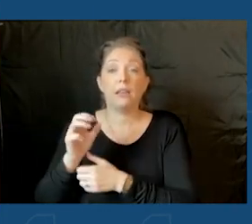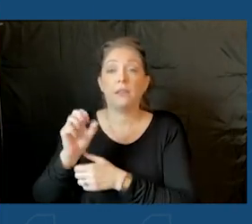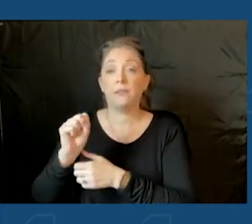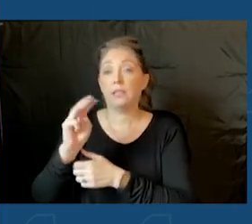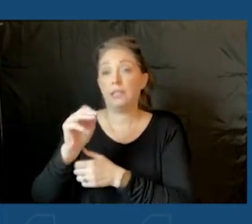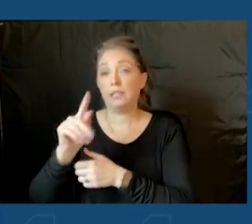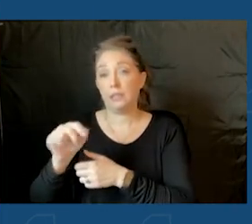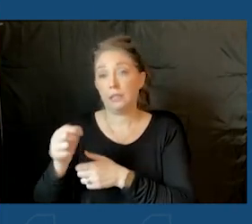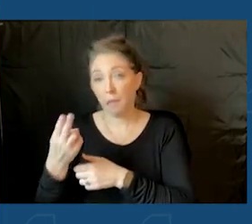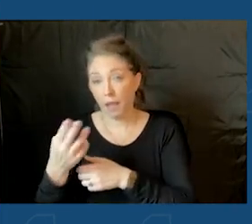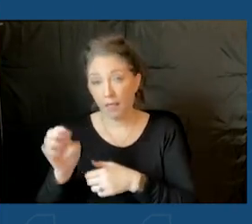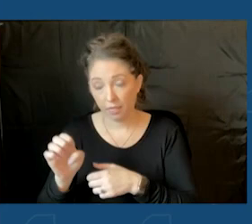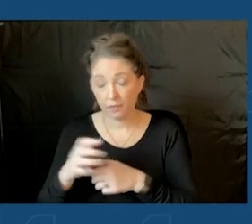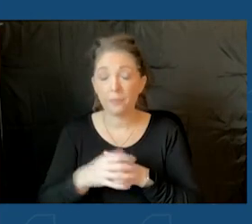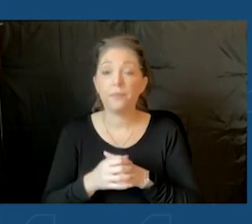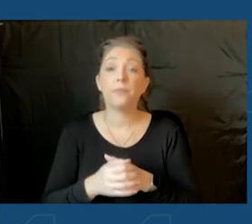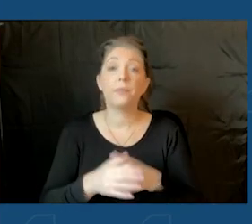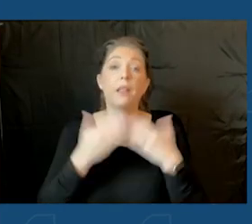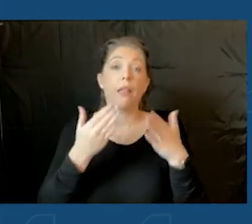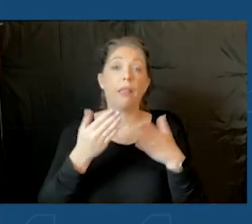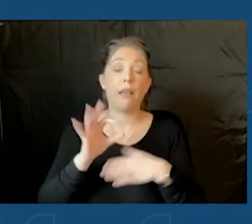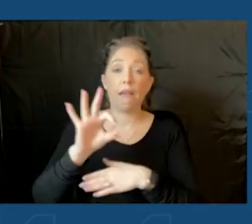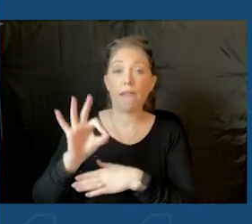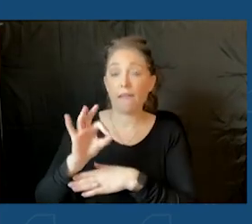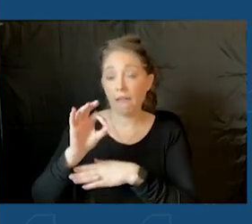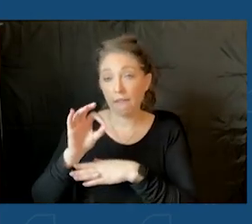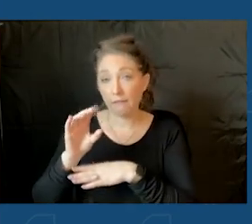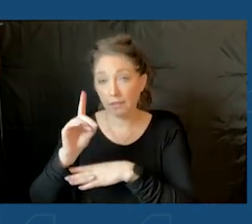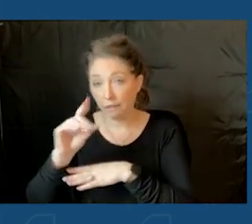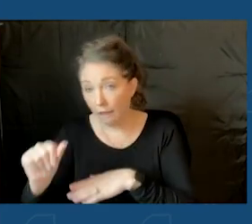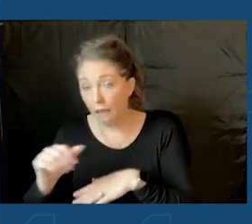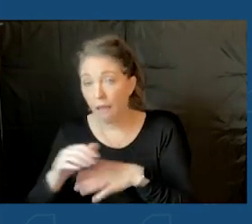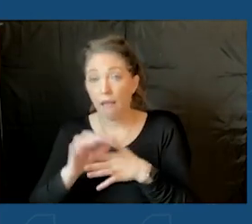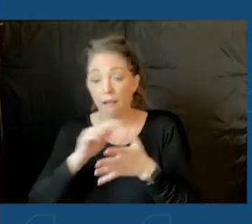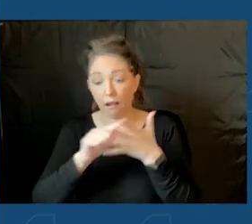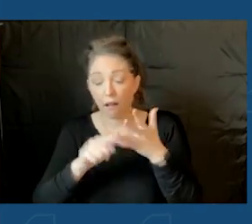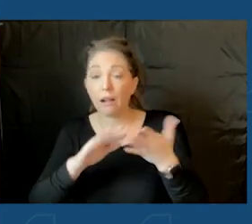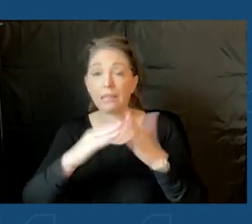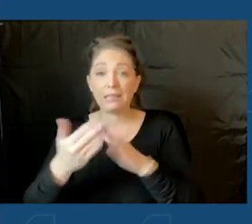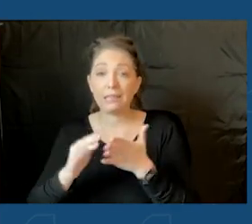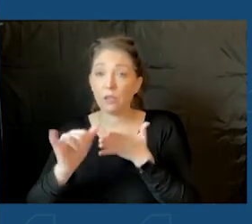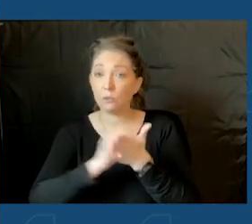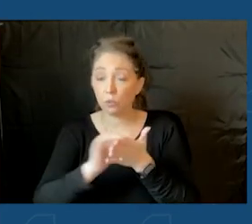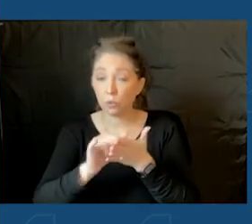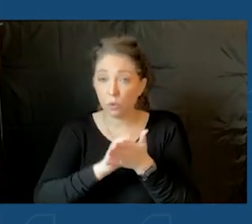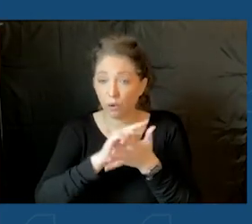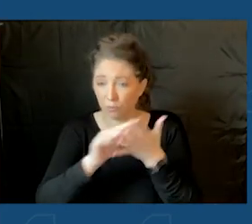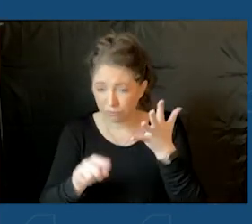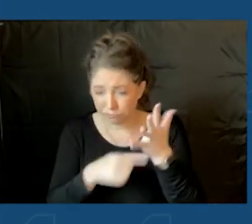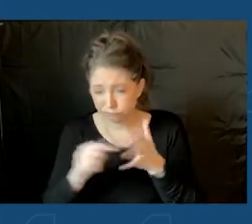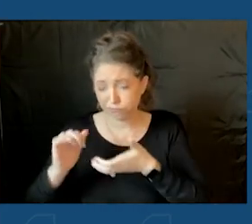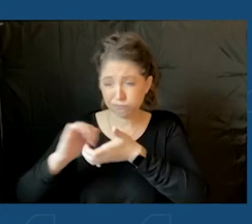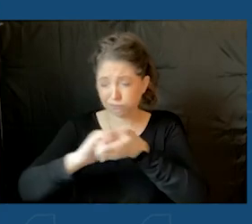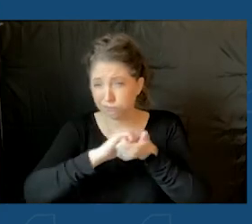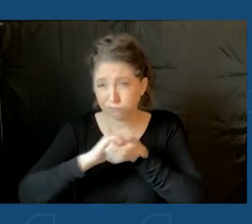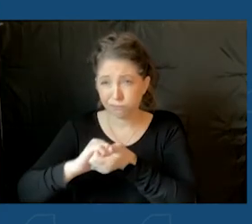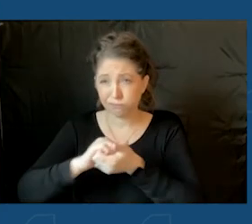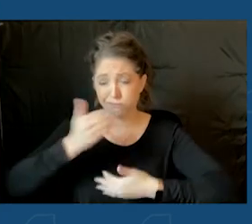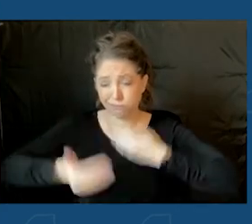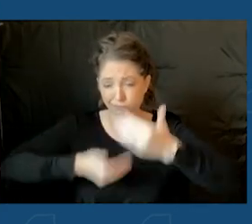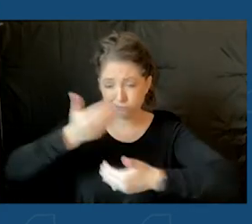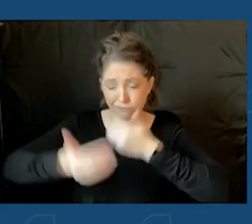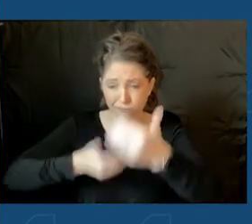the Federal Aviation Administration, and the City of New York for working with us at key points to move this project forward when it could easily